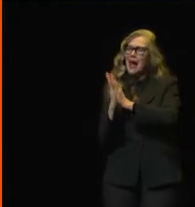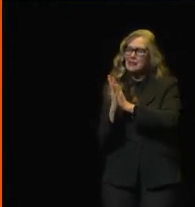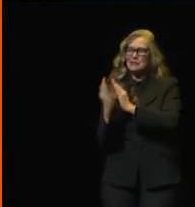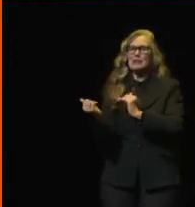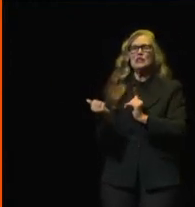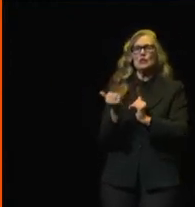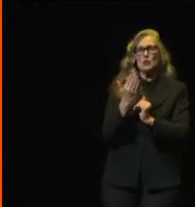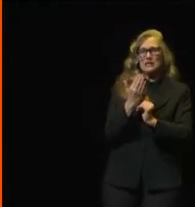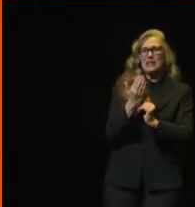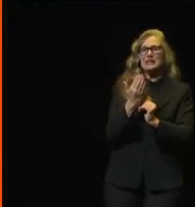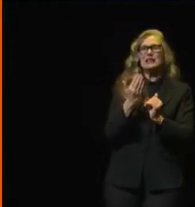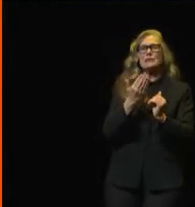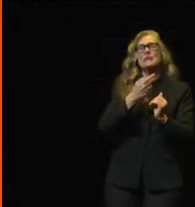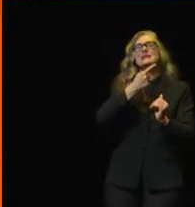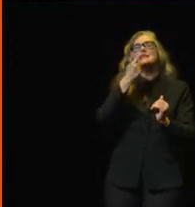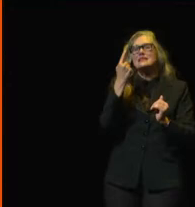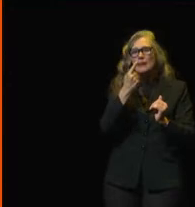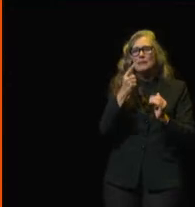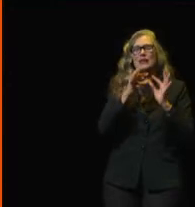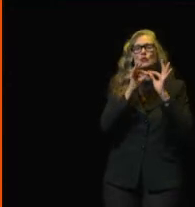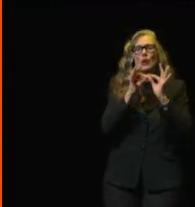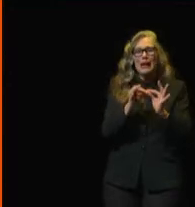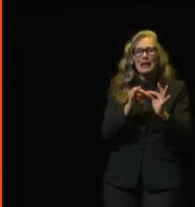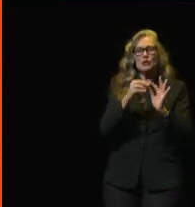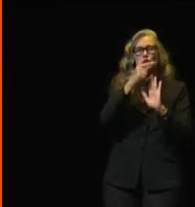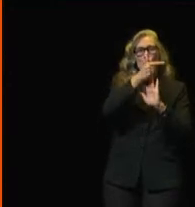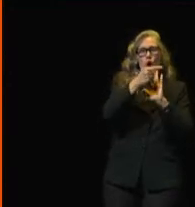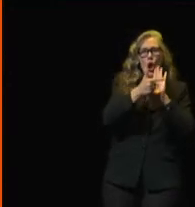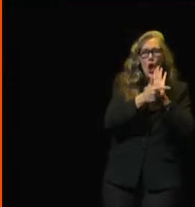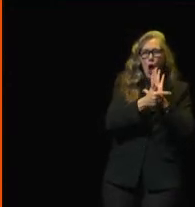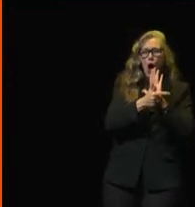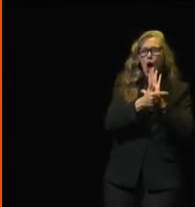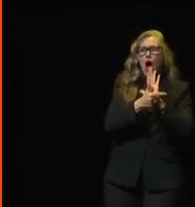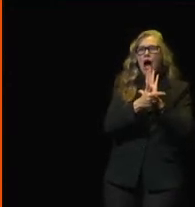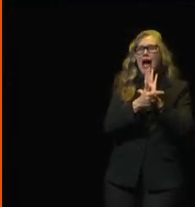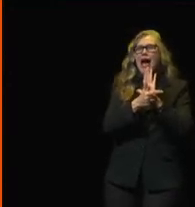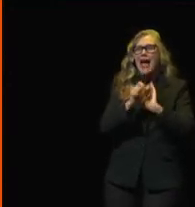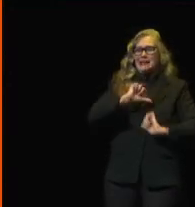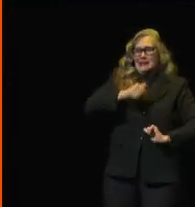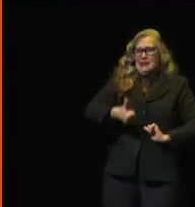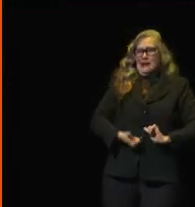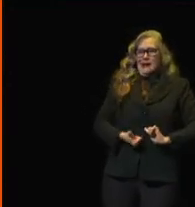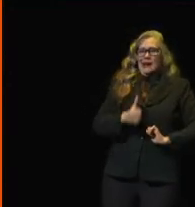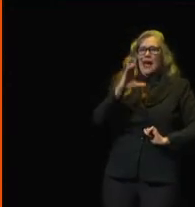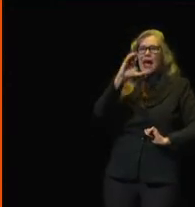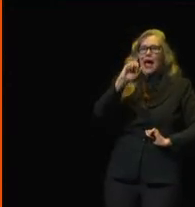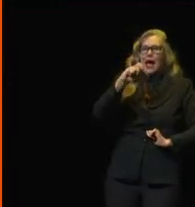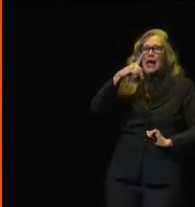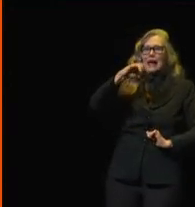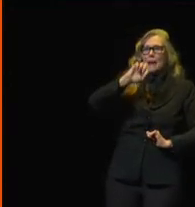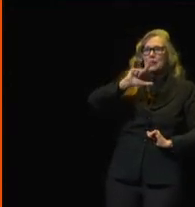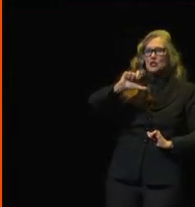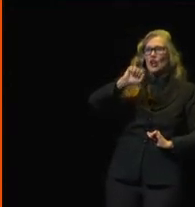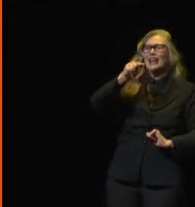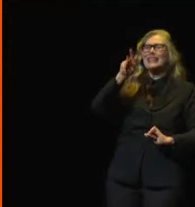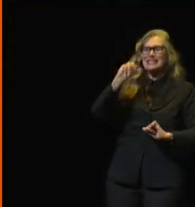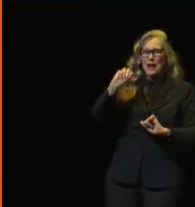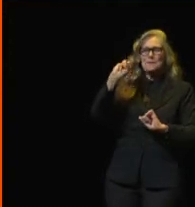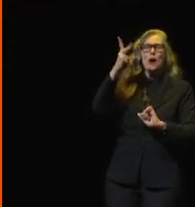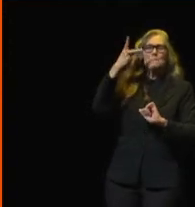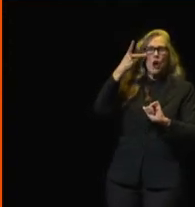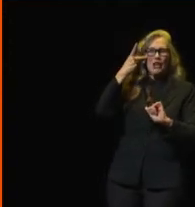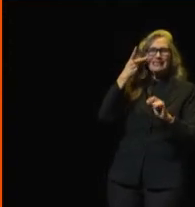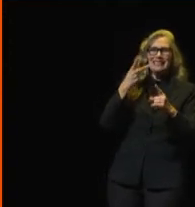than Ady how law and policy structure power and justice in capitalism? I'm still waiting for your comments,